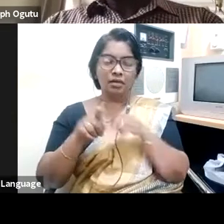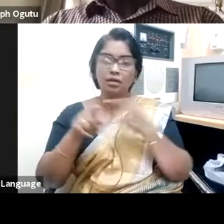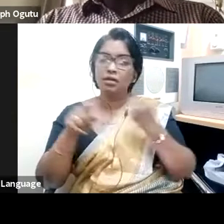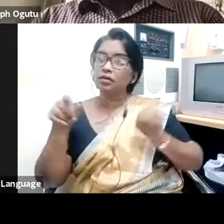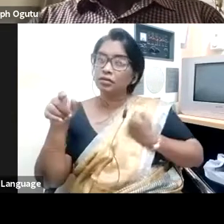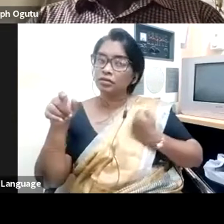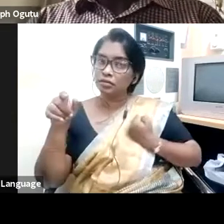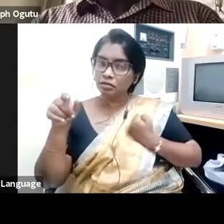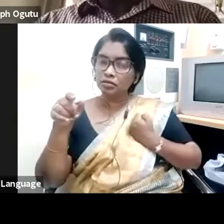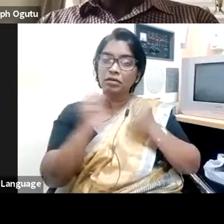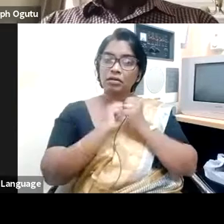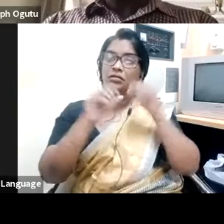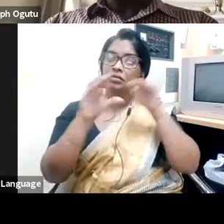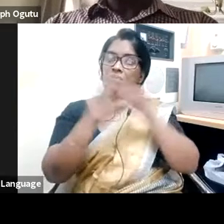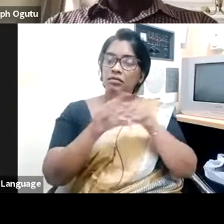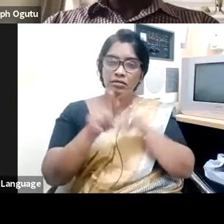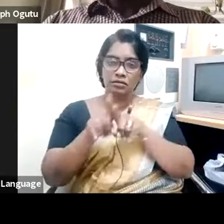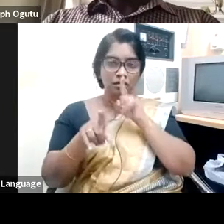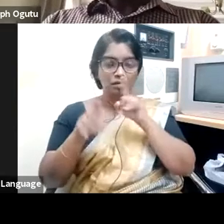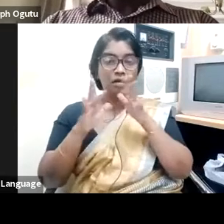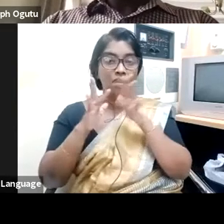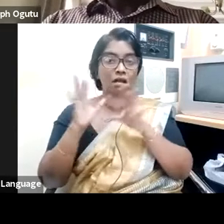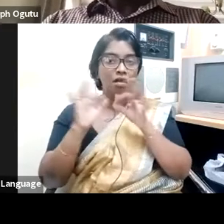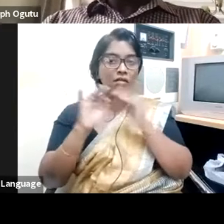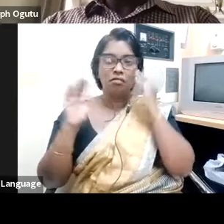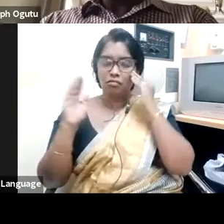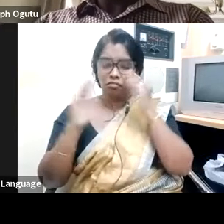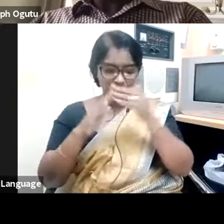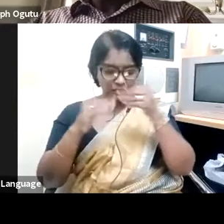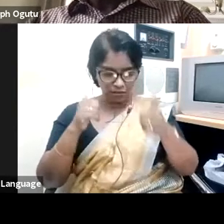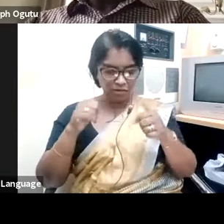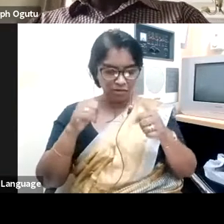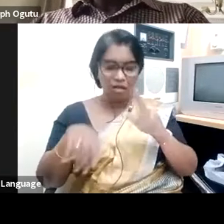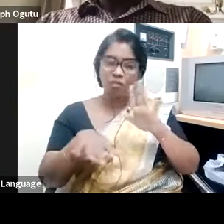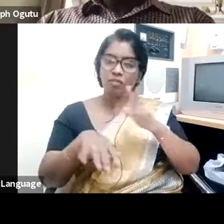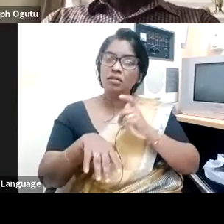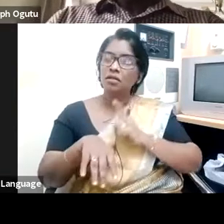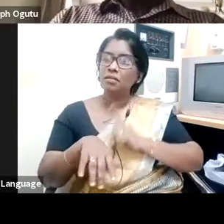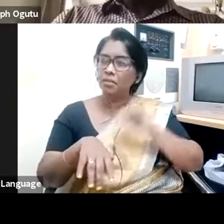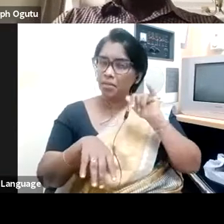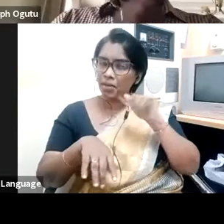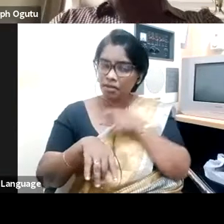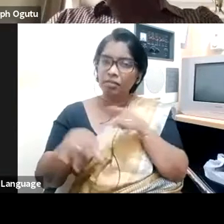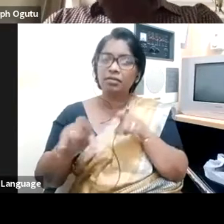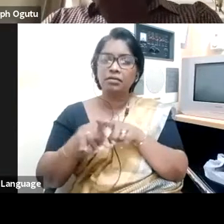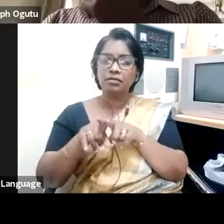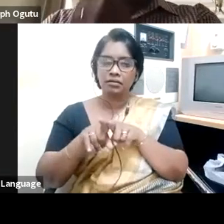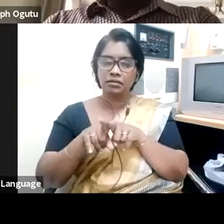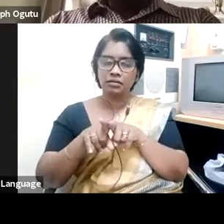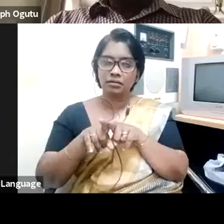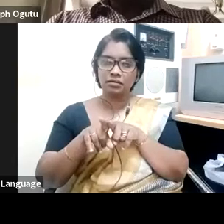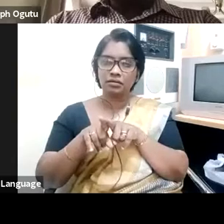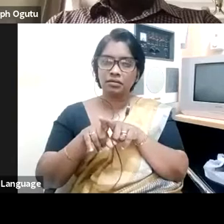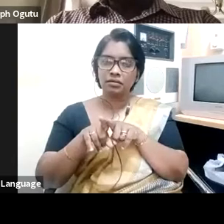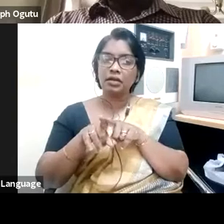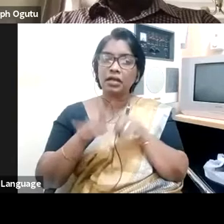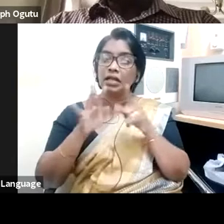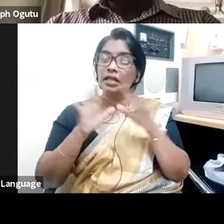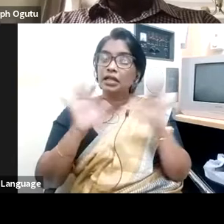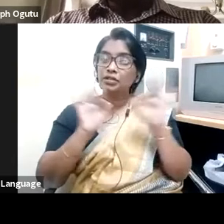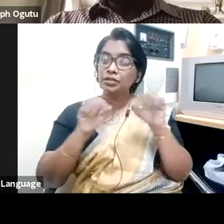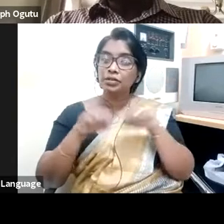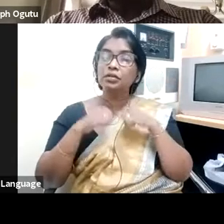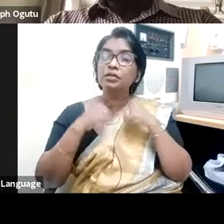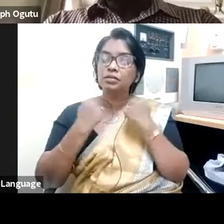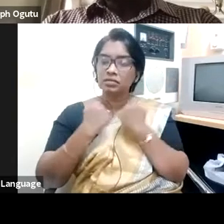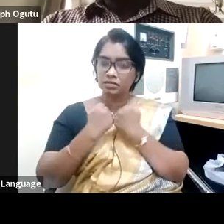we started well. Unfortunately, for us, together with the insurance company, and the insurance companies, I don't